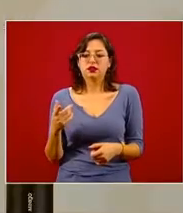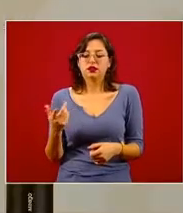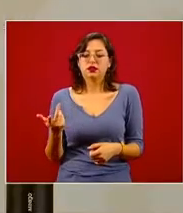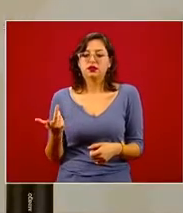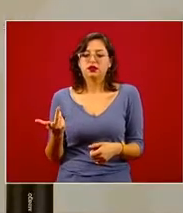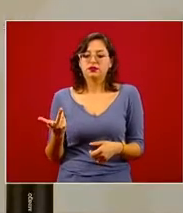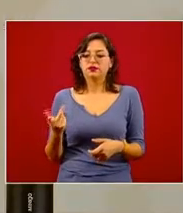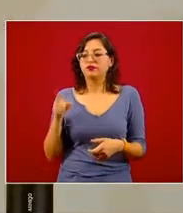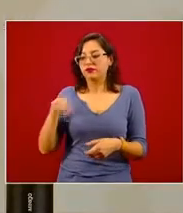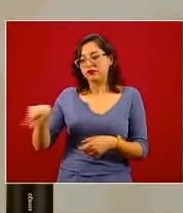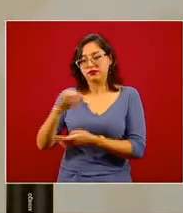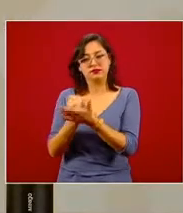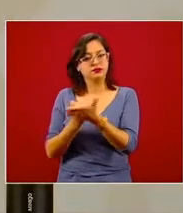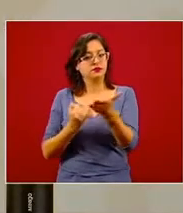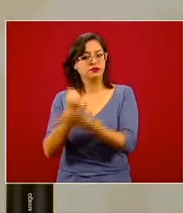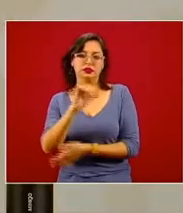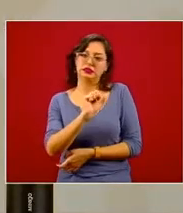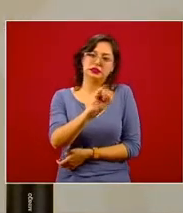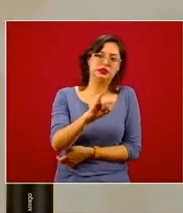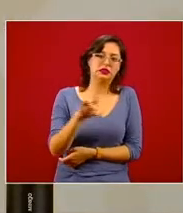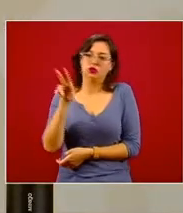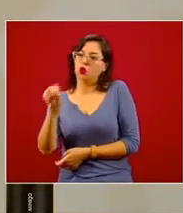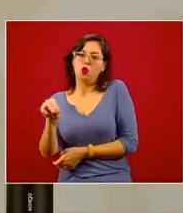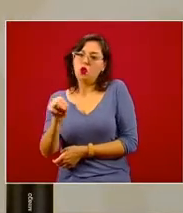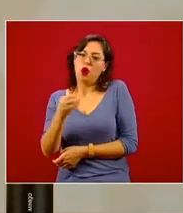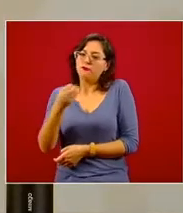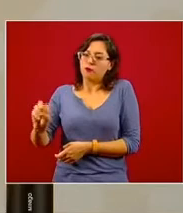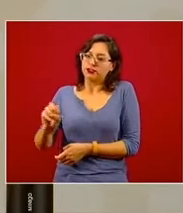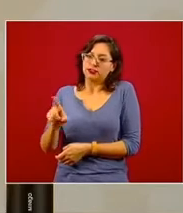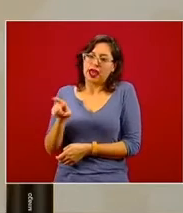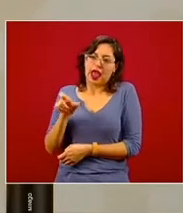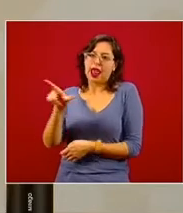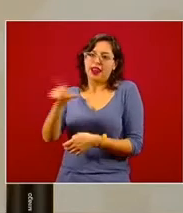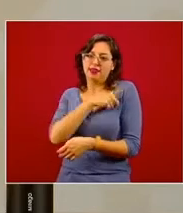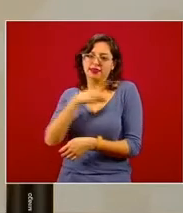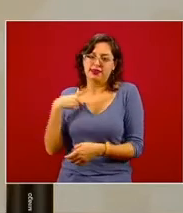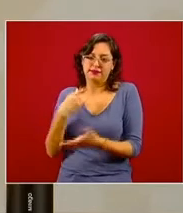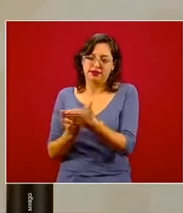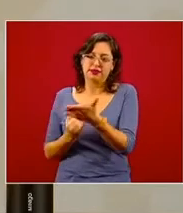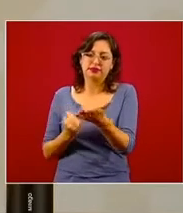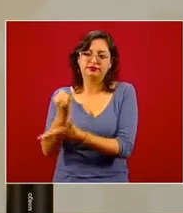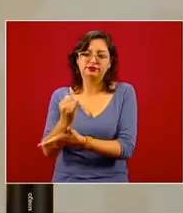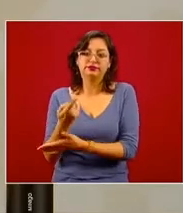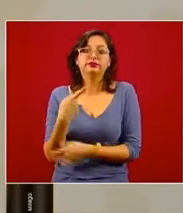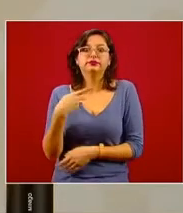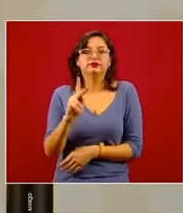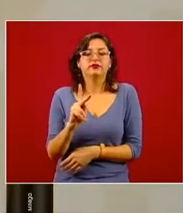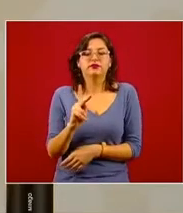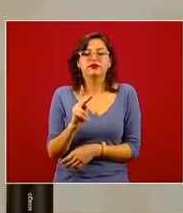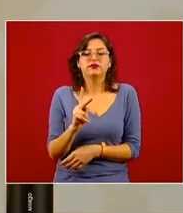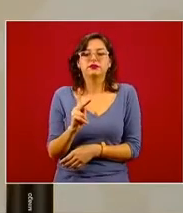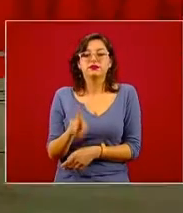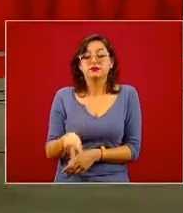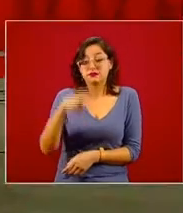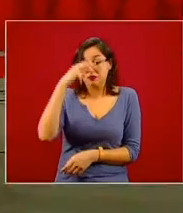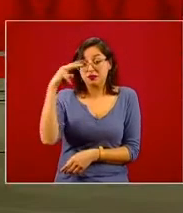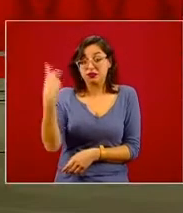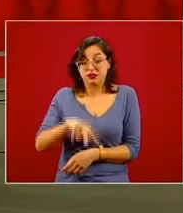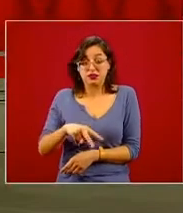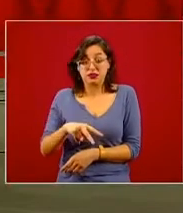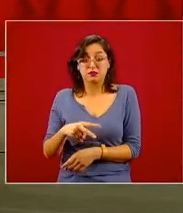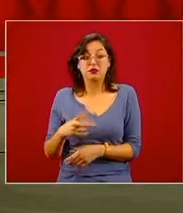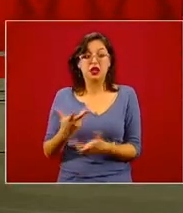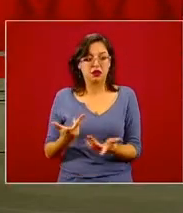government, including the president, of course, which in the last instance are the ones who approve